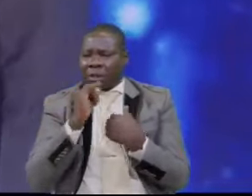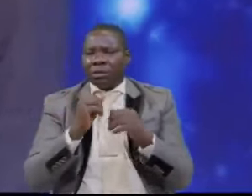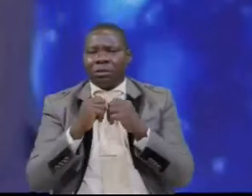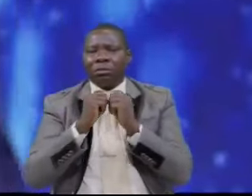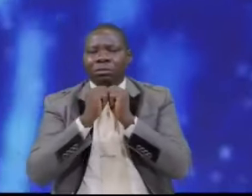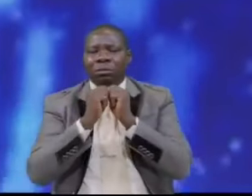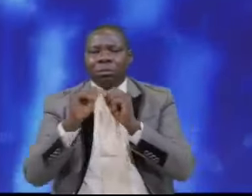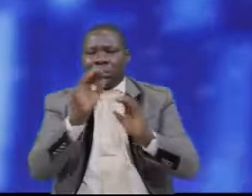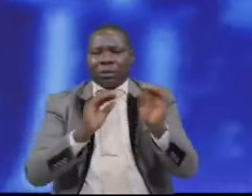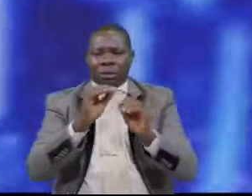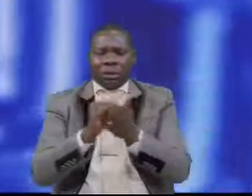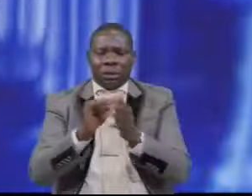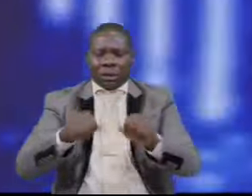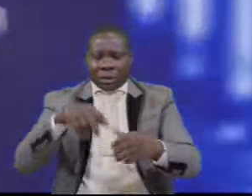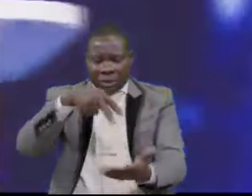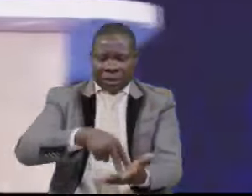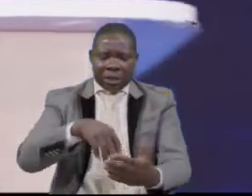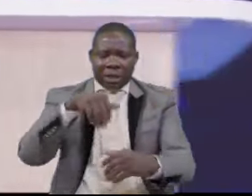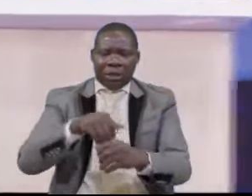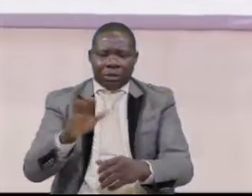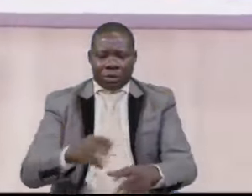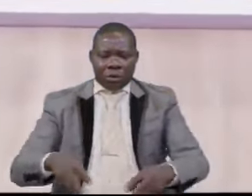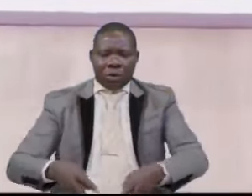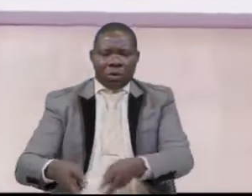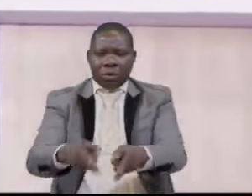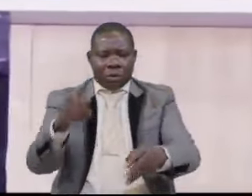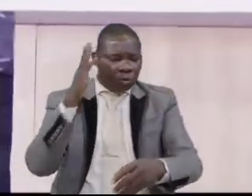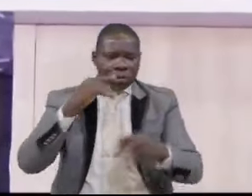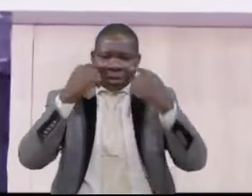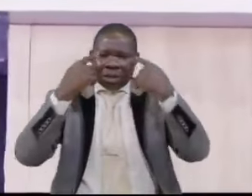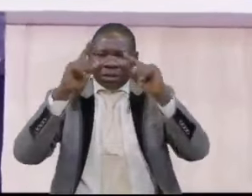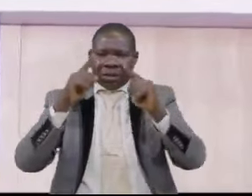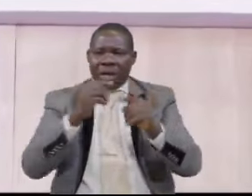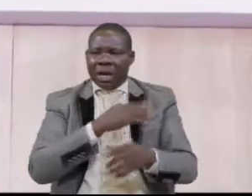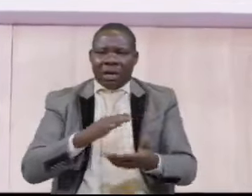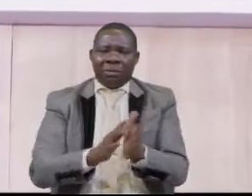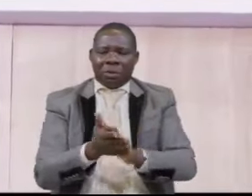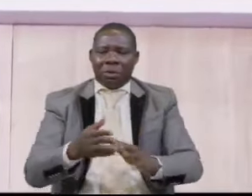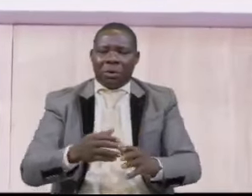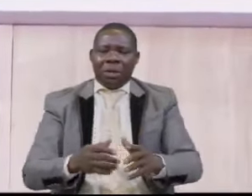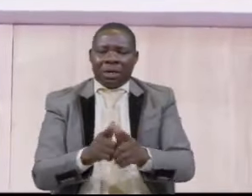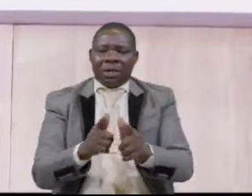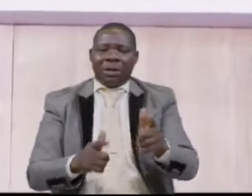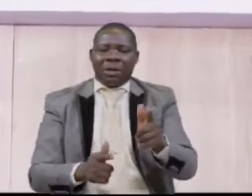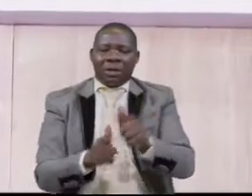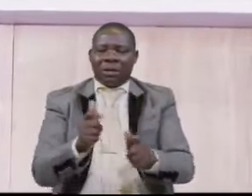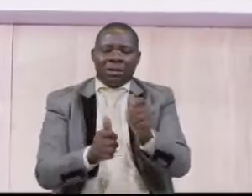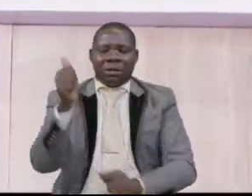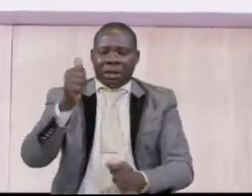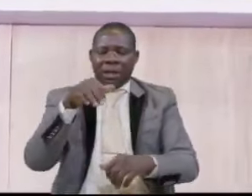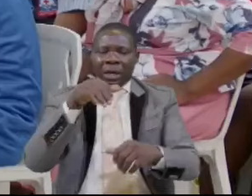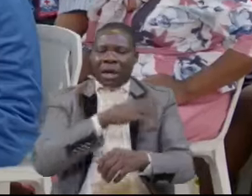in your way. You will excel, you'll be extraordinary, and your life will be full of excellence